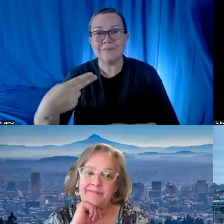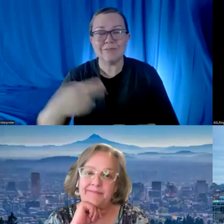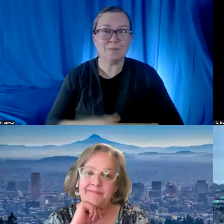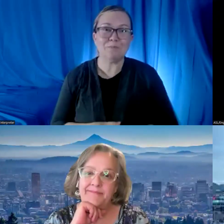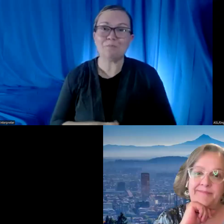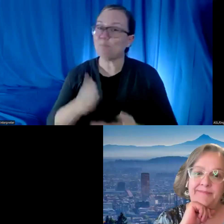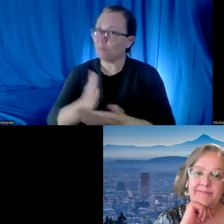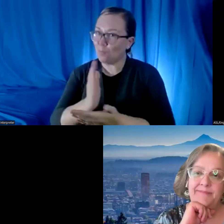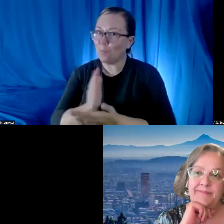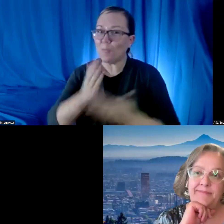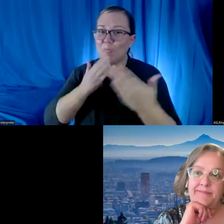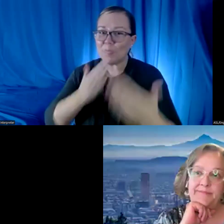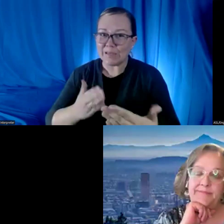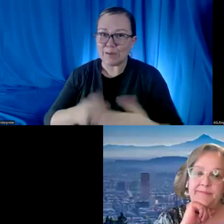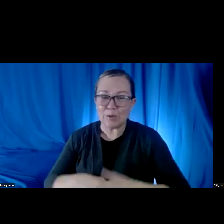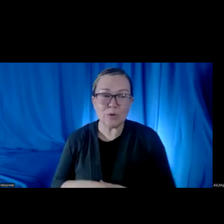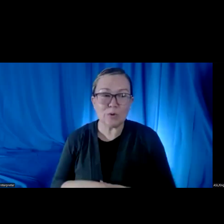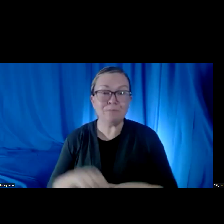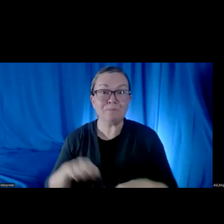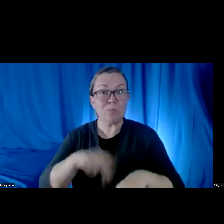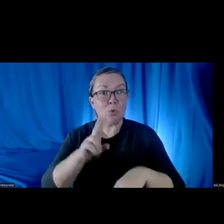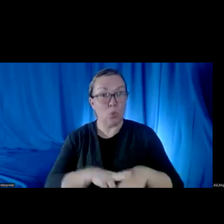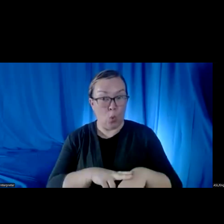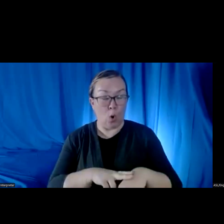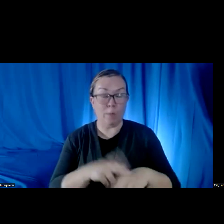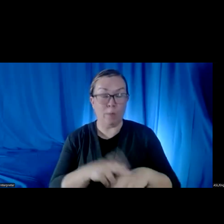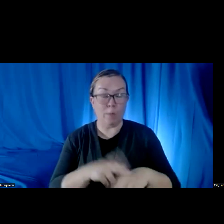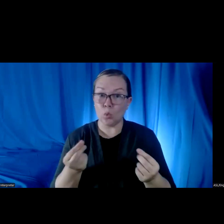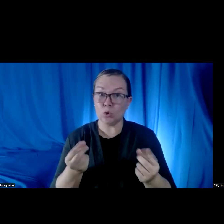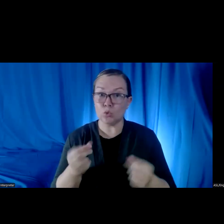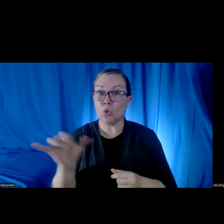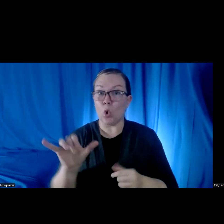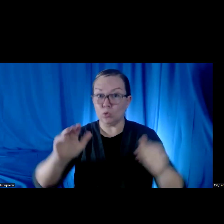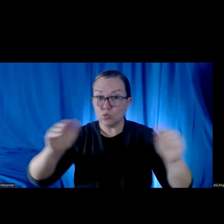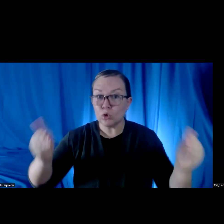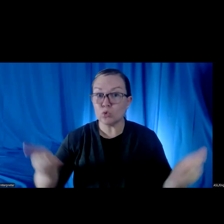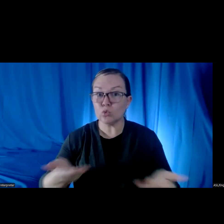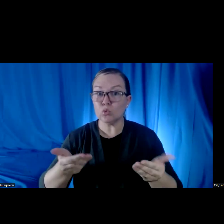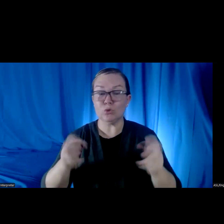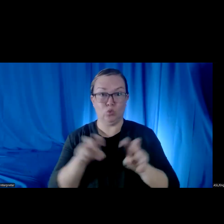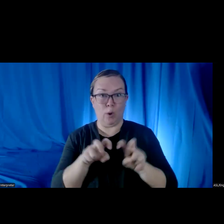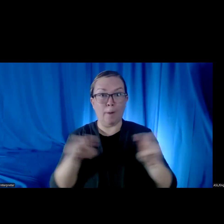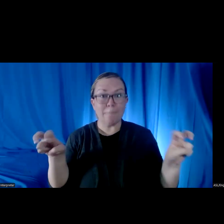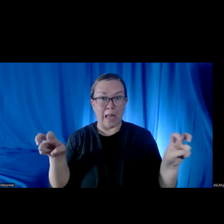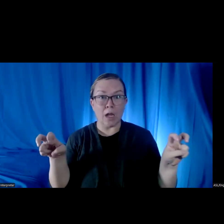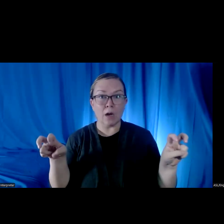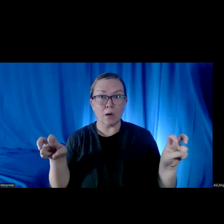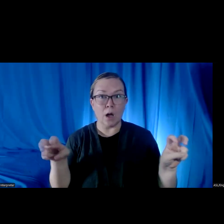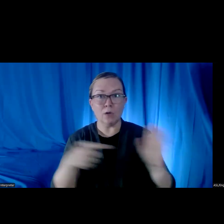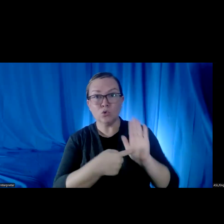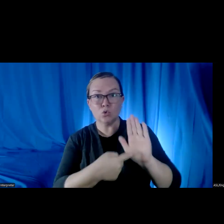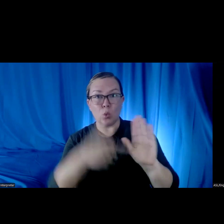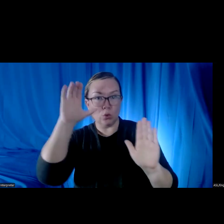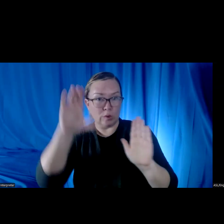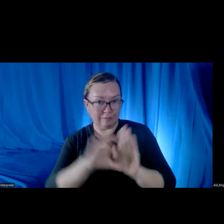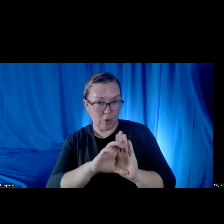All right, thank you. So normally at this time, we also introduce you to our panel members by showing you their photo